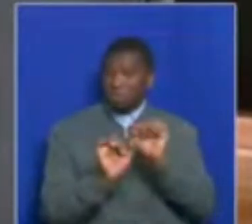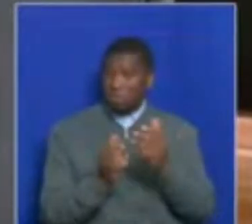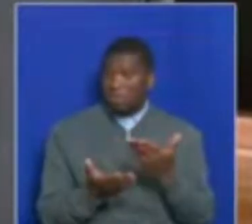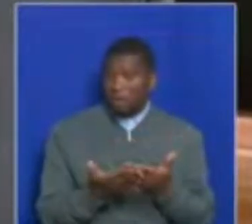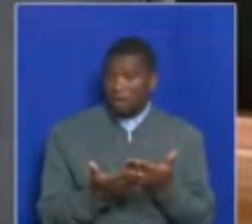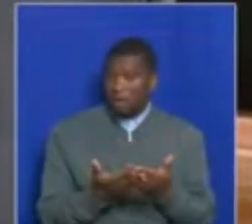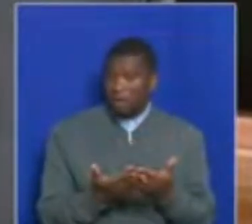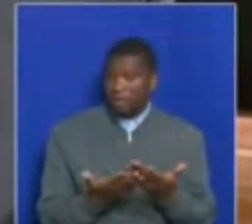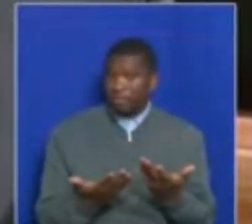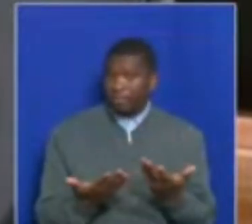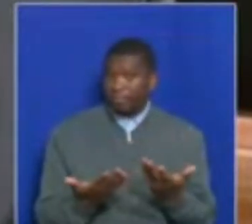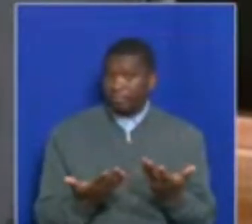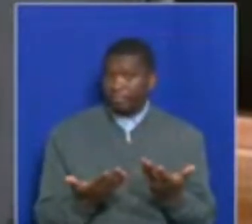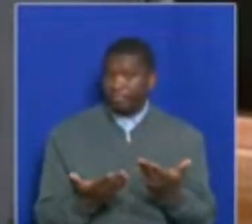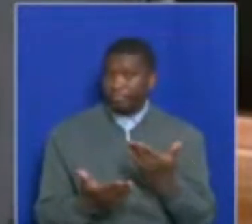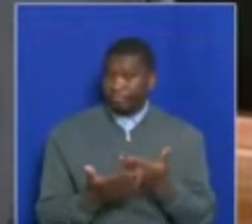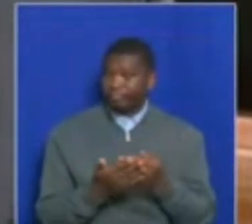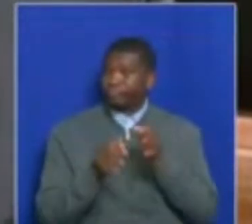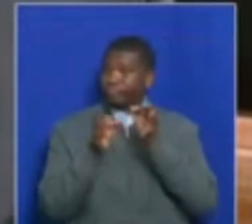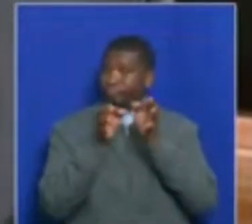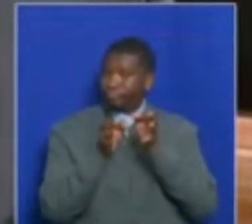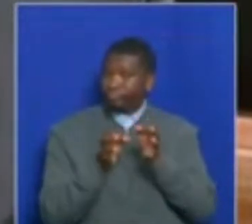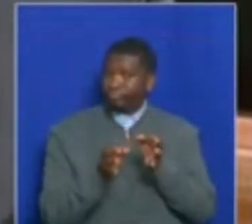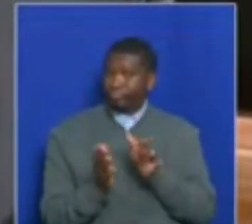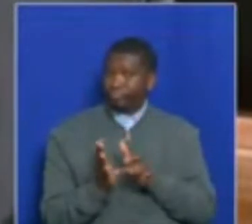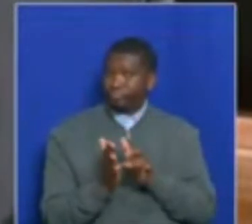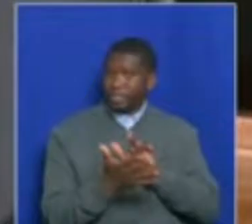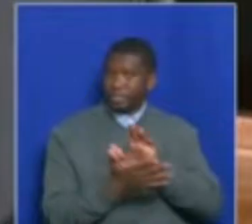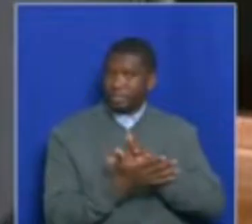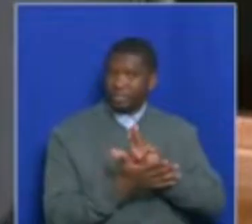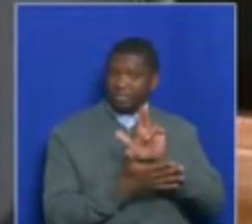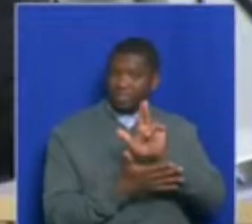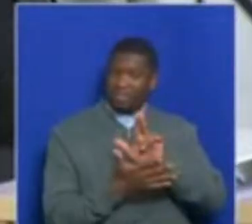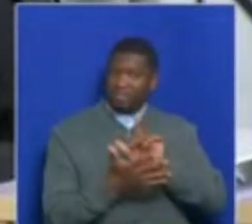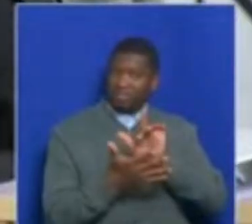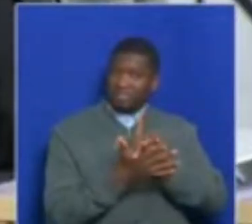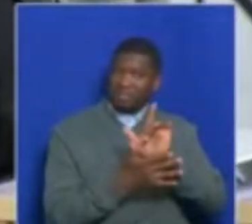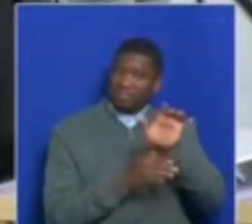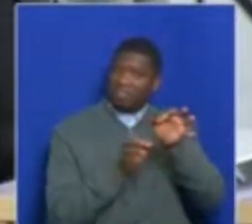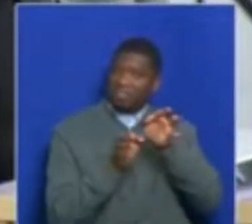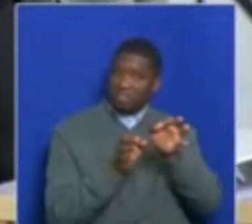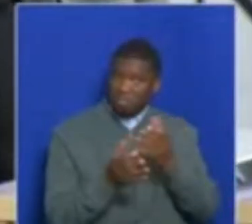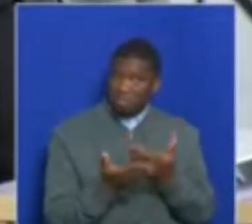can you take the Commission through the Pinetown case?